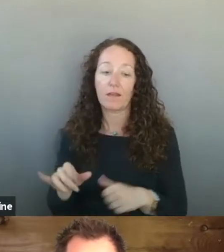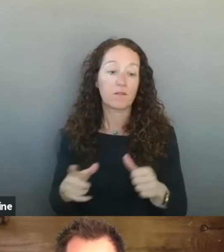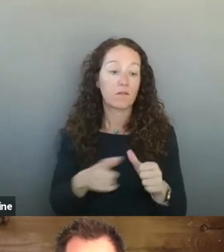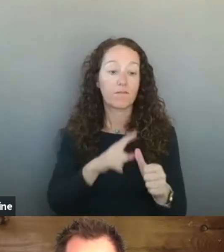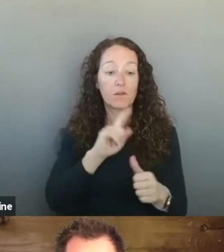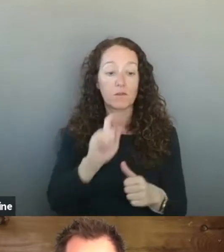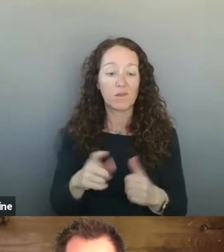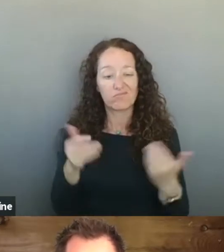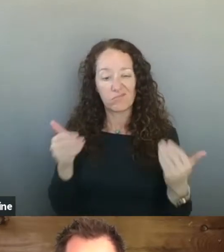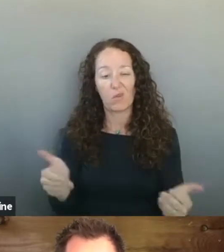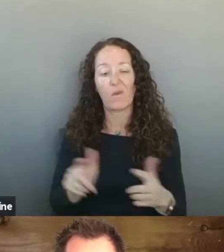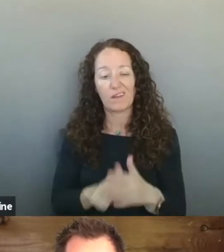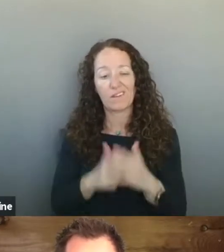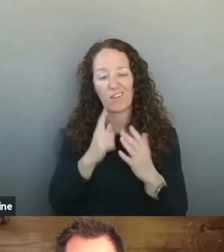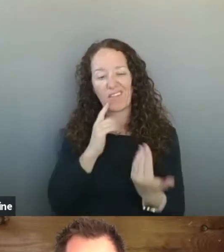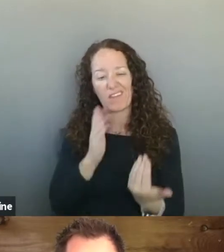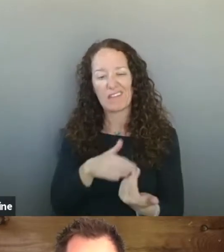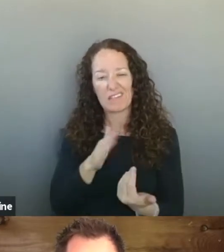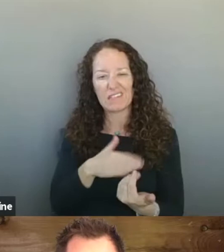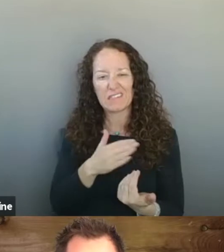fairly easy. You know,